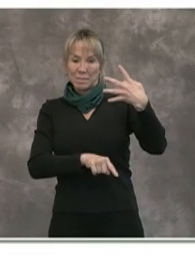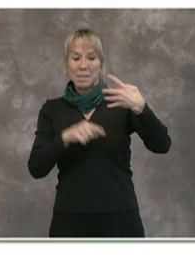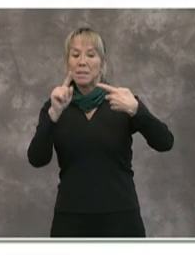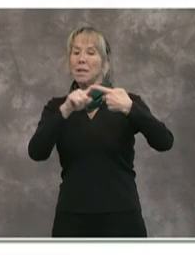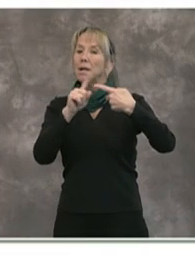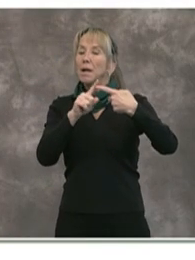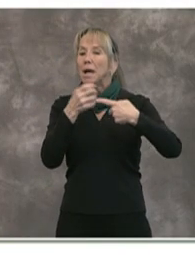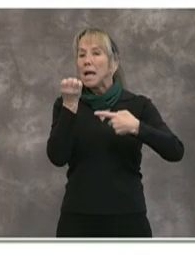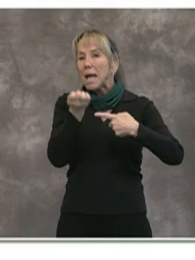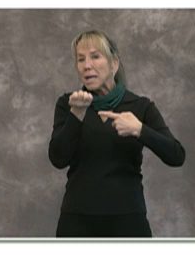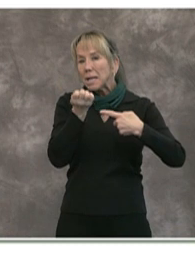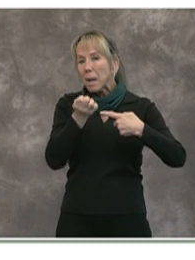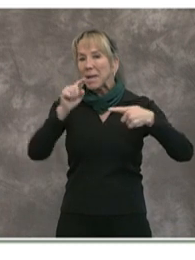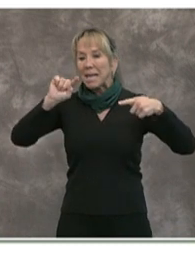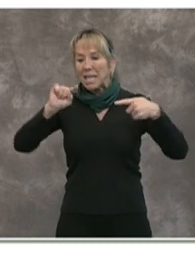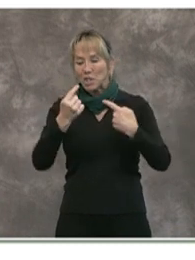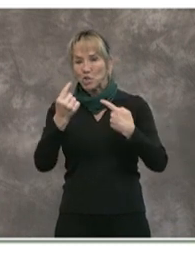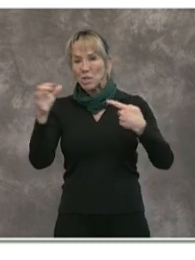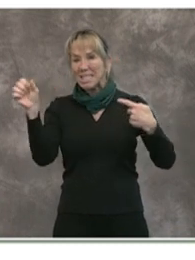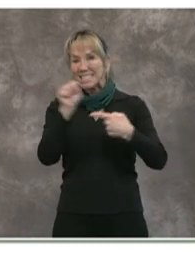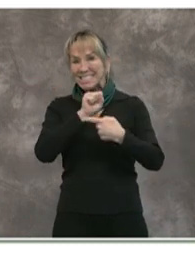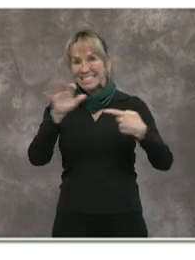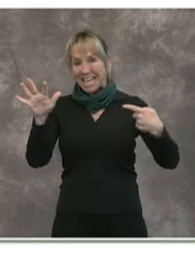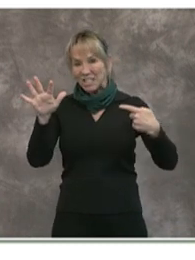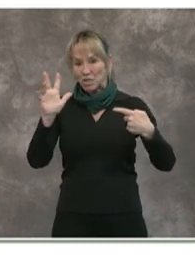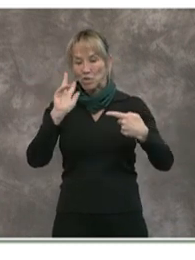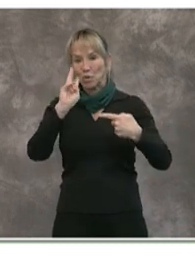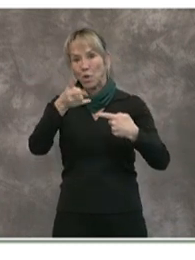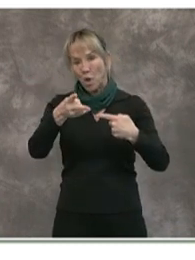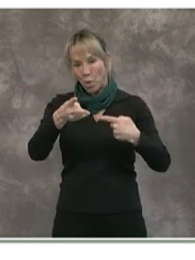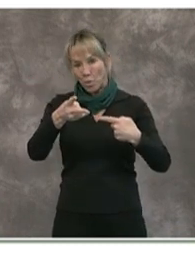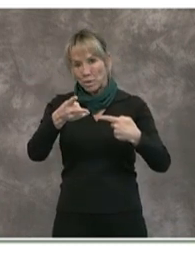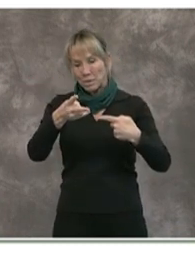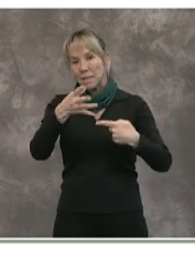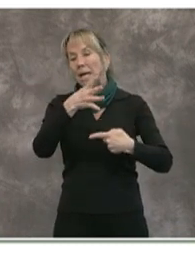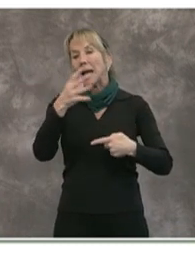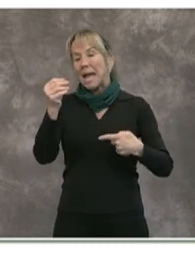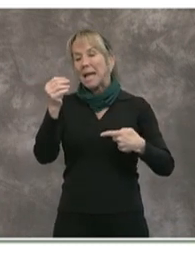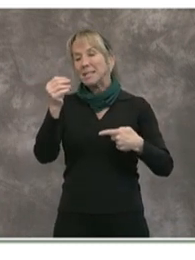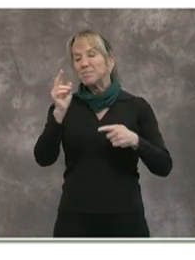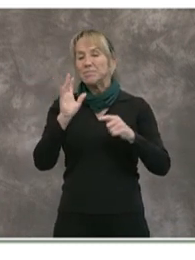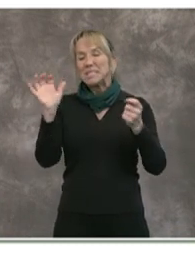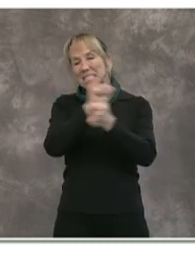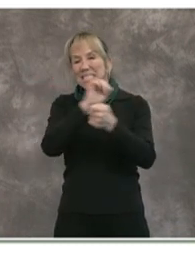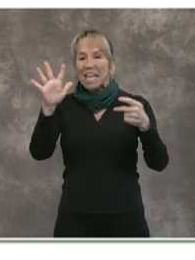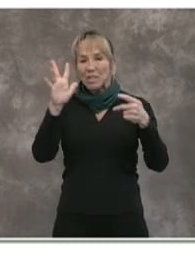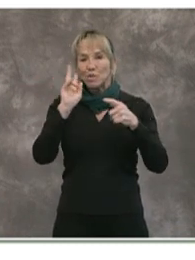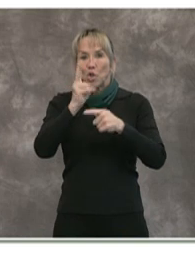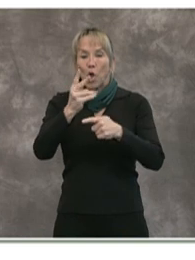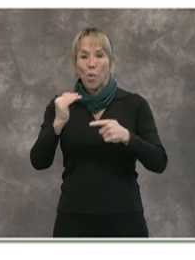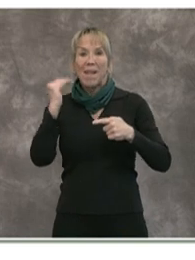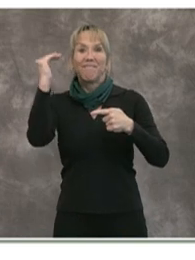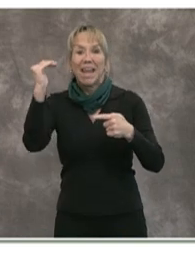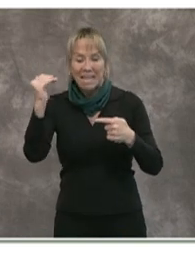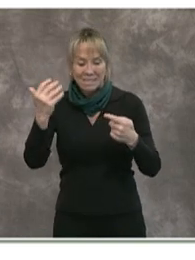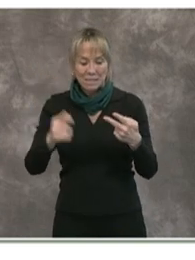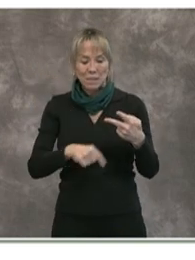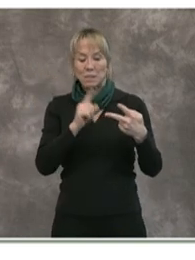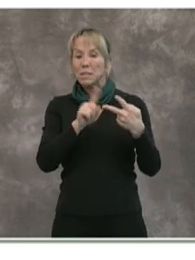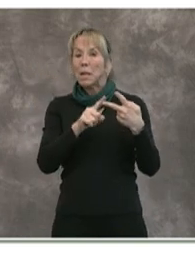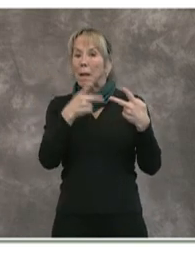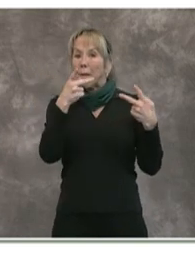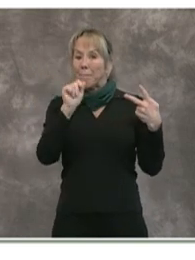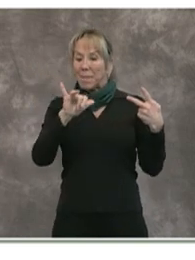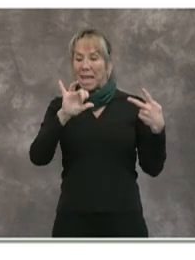One, the Economic Injury Disaster Loan and Disaster Loan Advance. 2, the